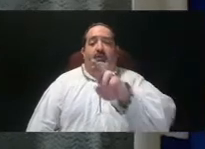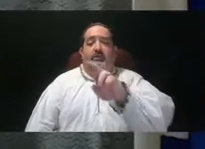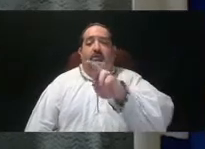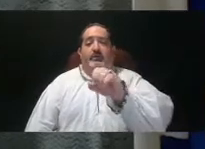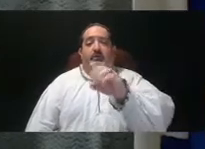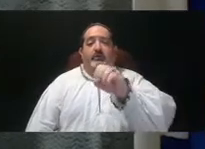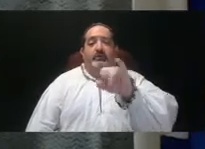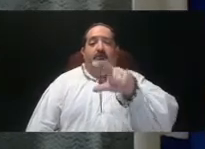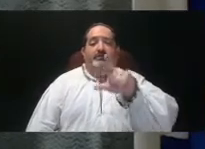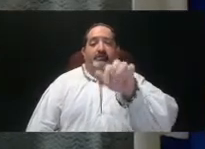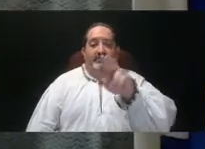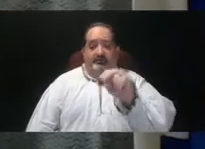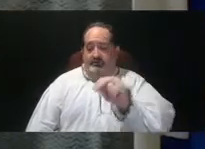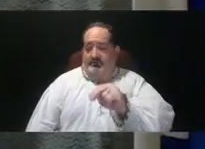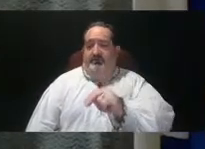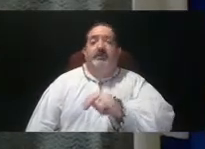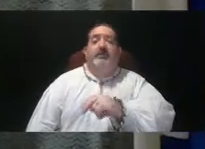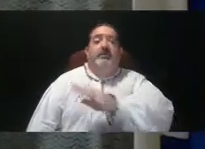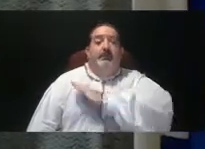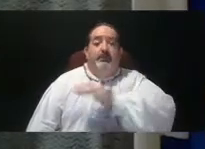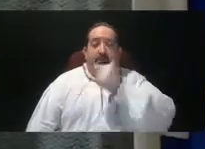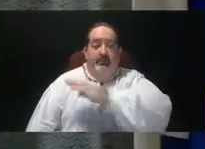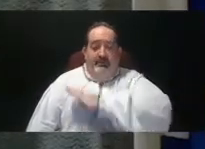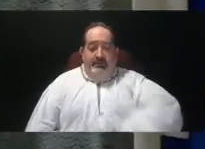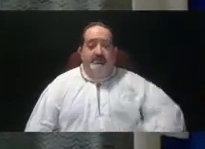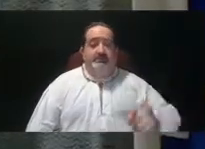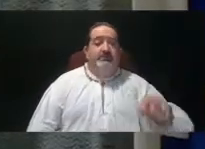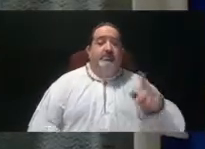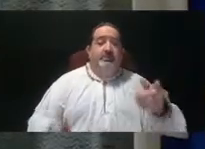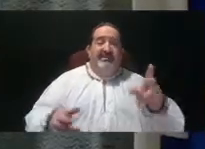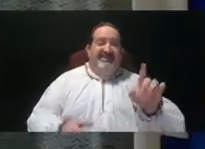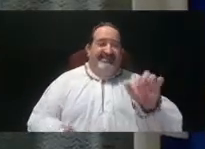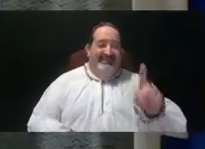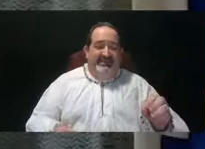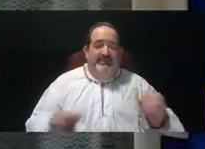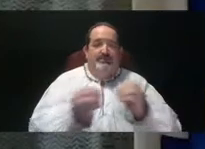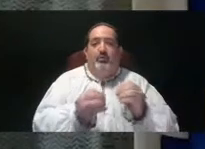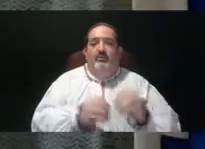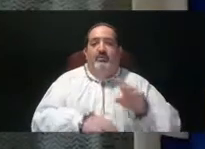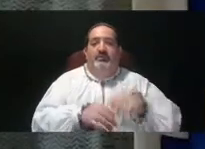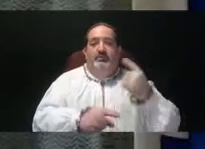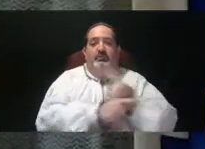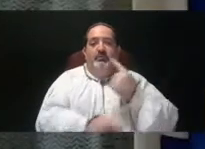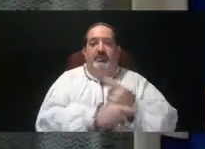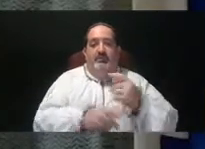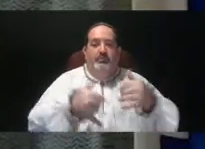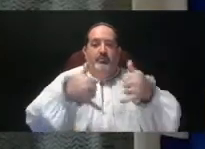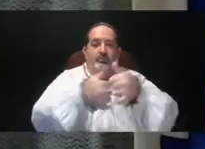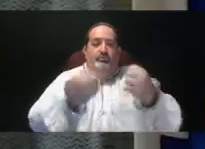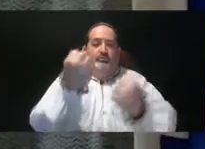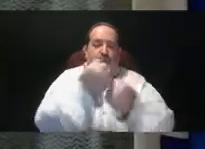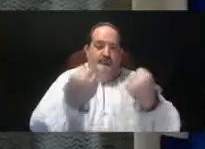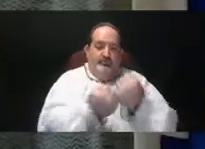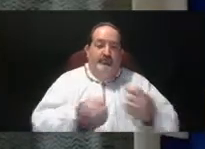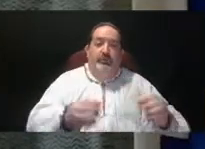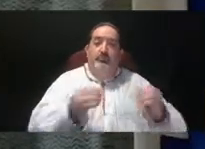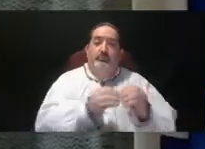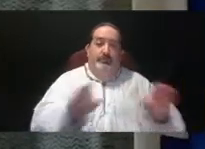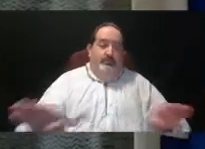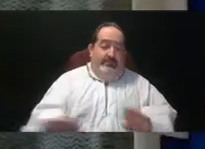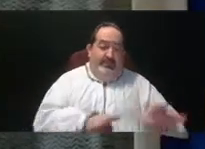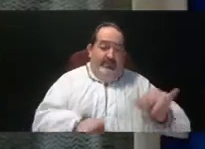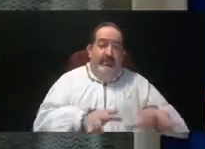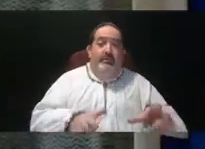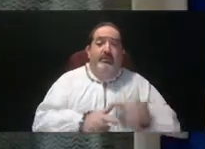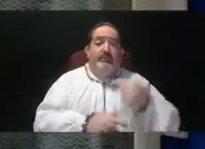Throughout the barony, there come deeds or acts that bear recognition outside the regular structure of awards. For such deeds does the barony